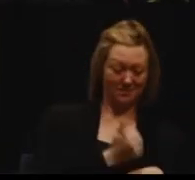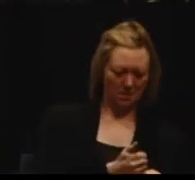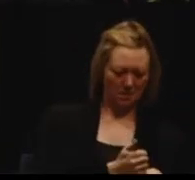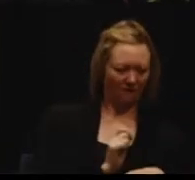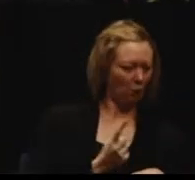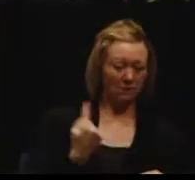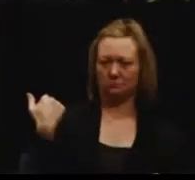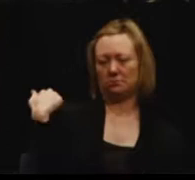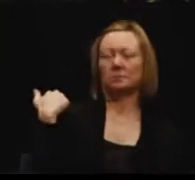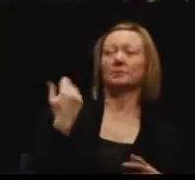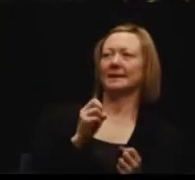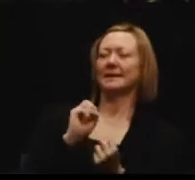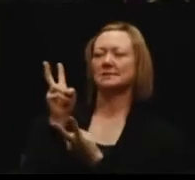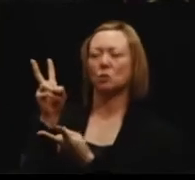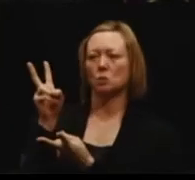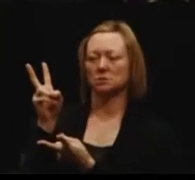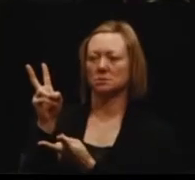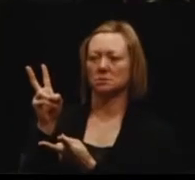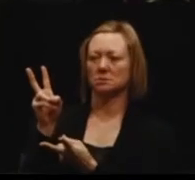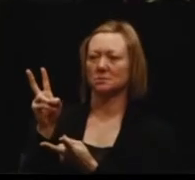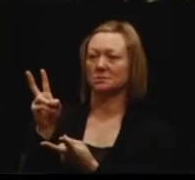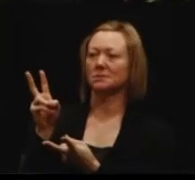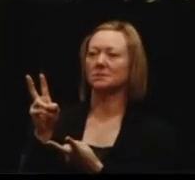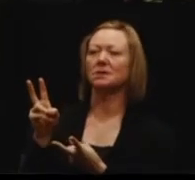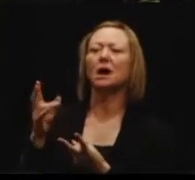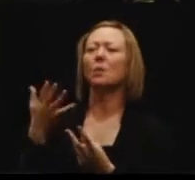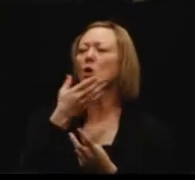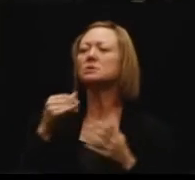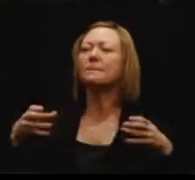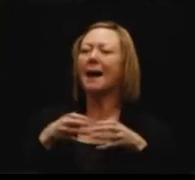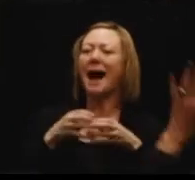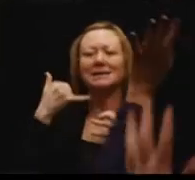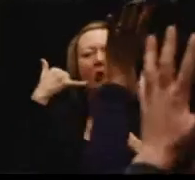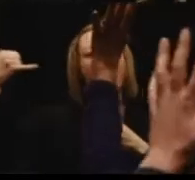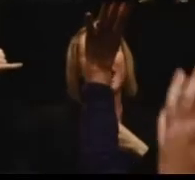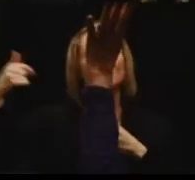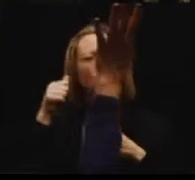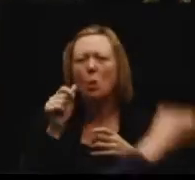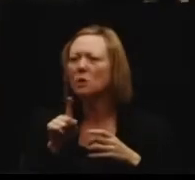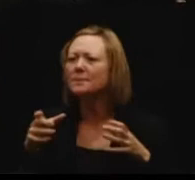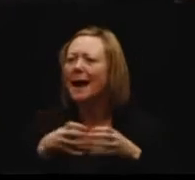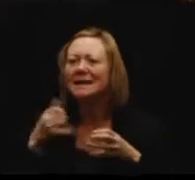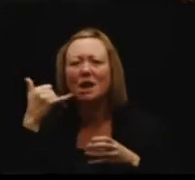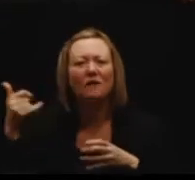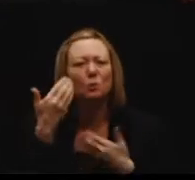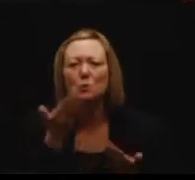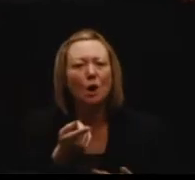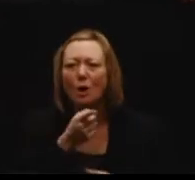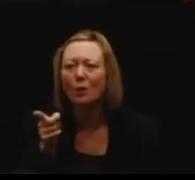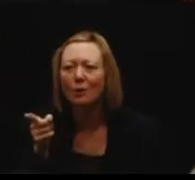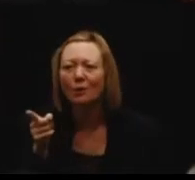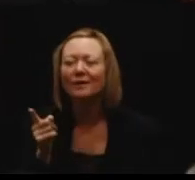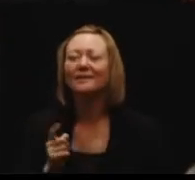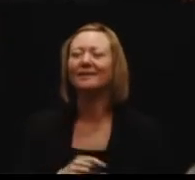were doing that on a party line. How many people know what a party line is? Okay. For those of you who don't know what a party line